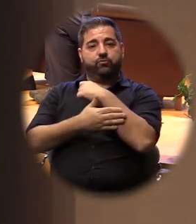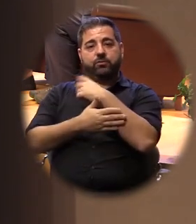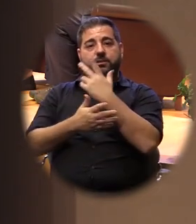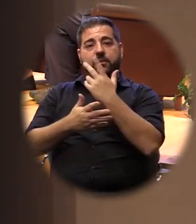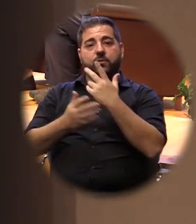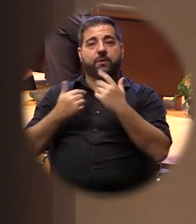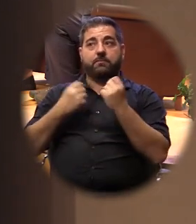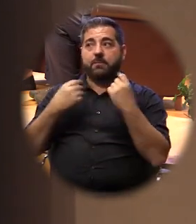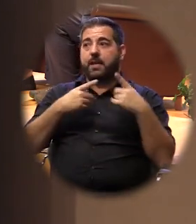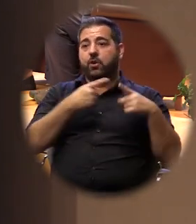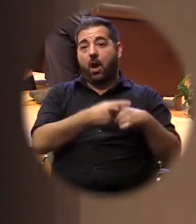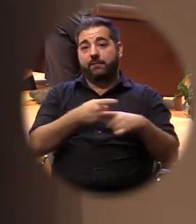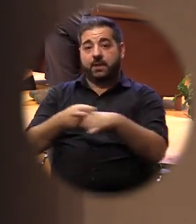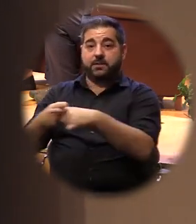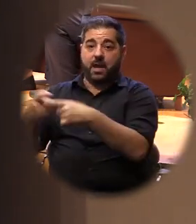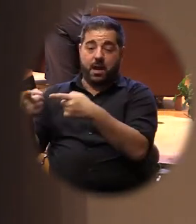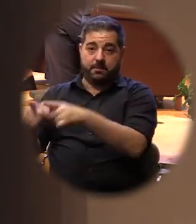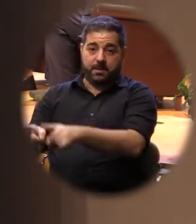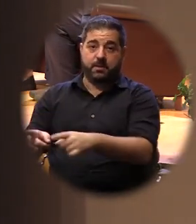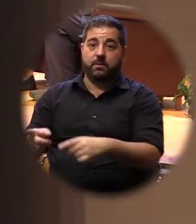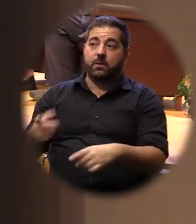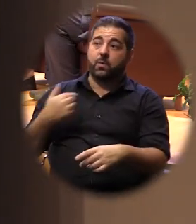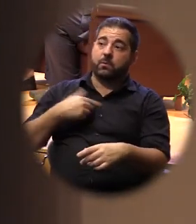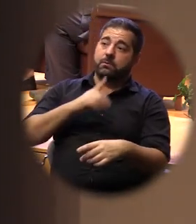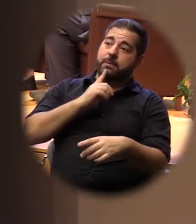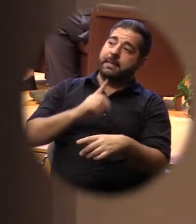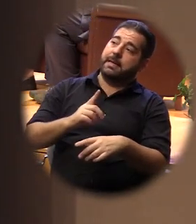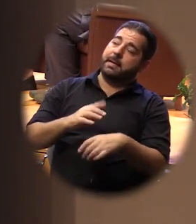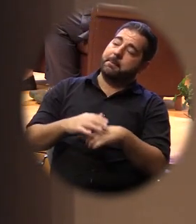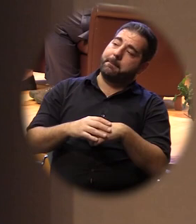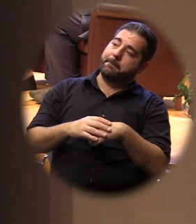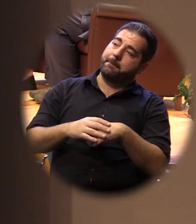conflicts like that, where we're really